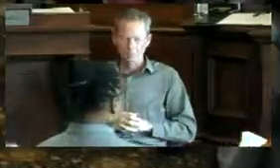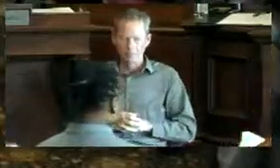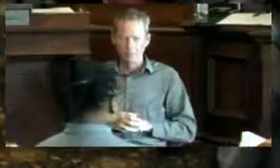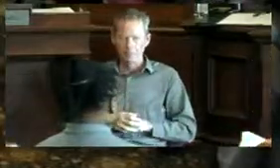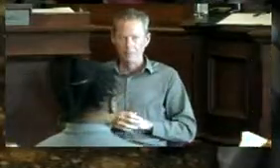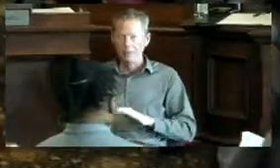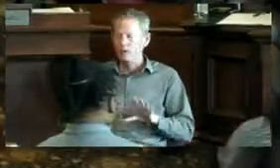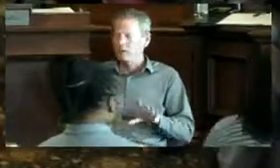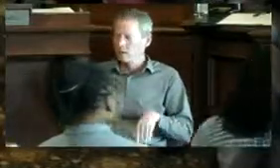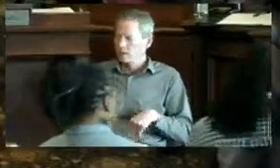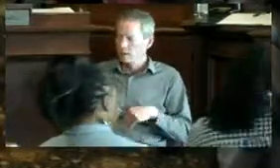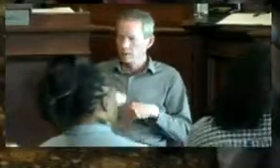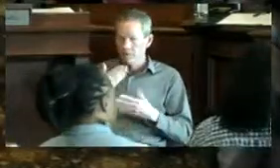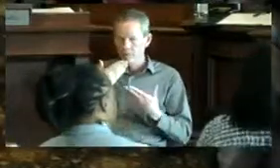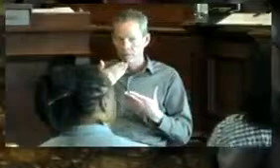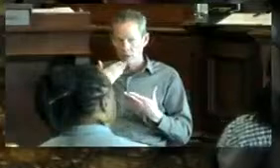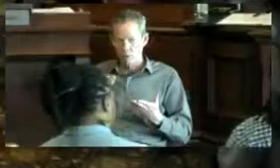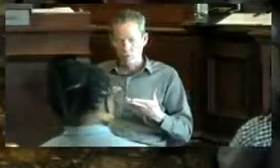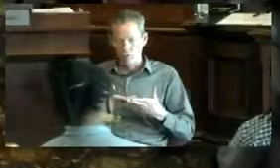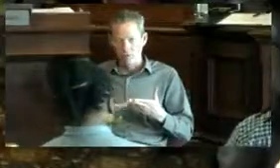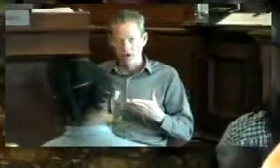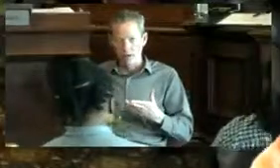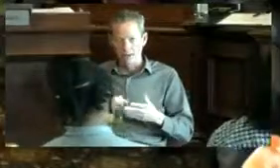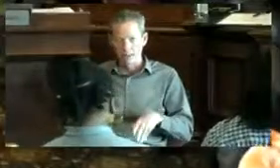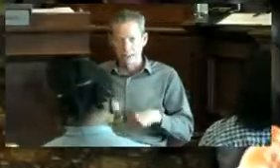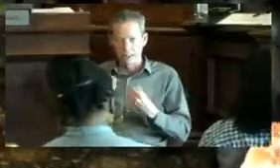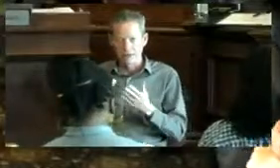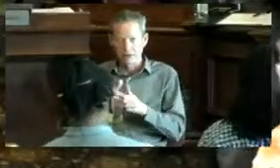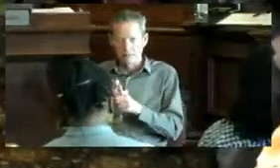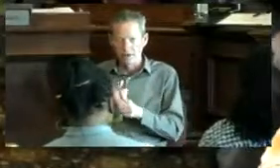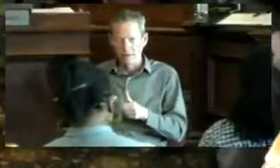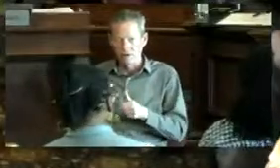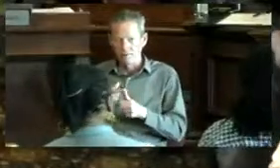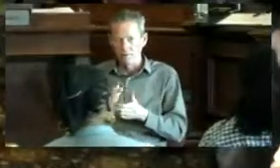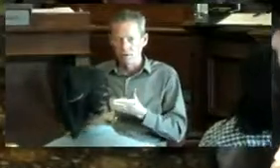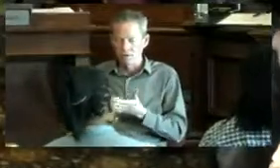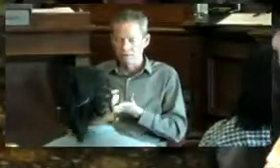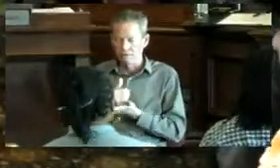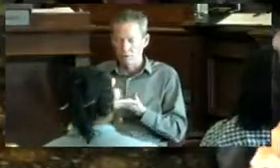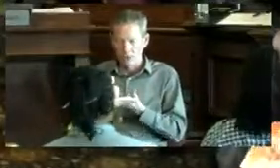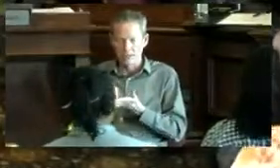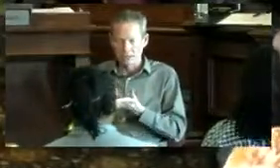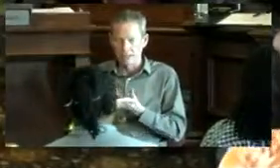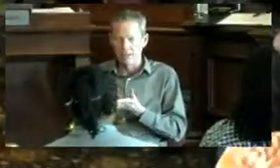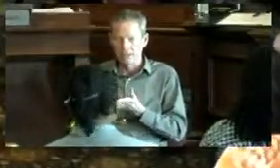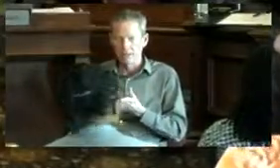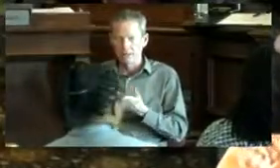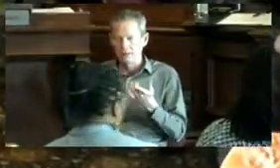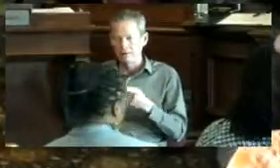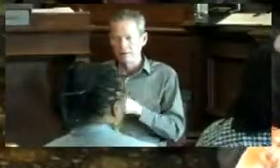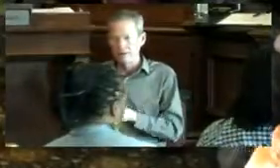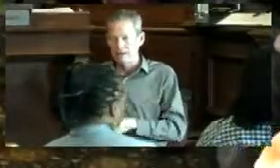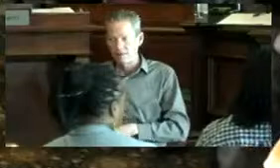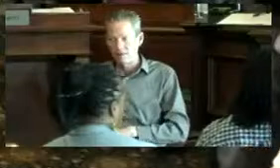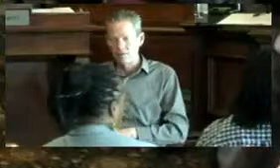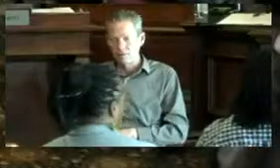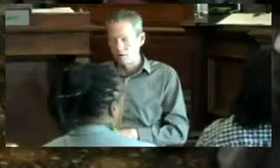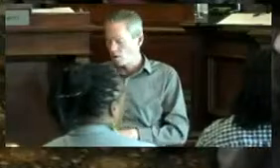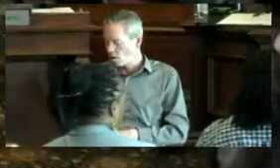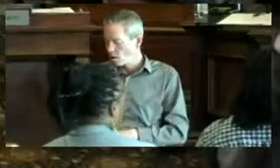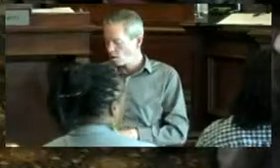Just to give, thank you all for having us here. To give an update for our first fundraising event we had in February, our Bloom Rock